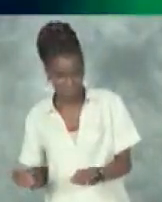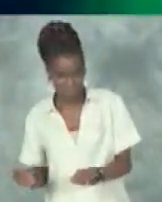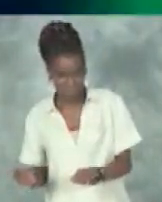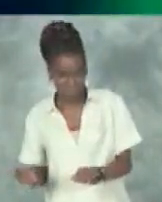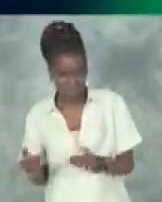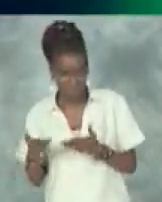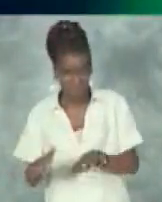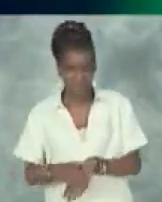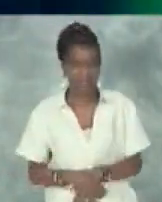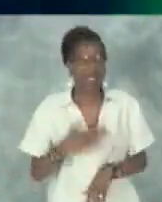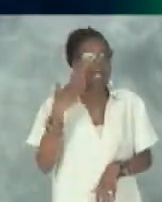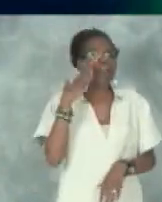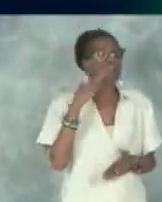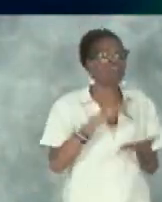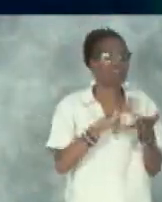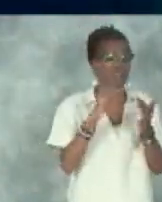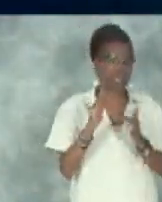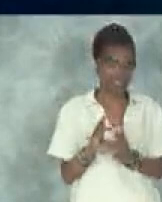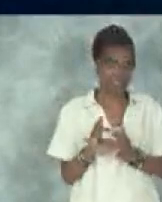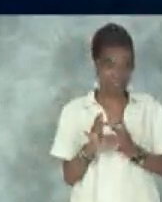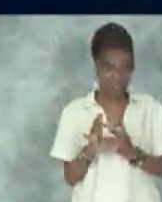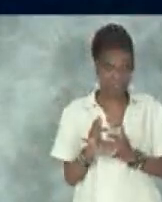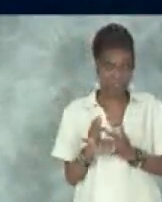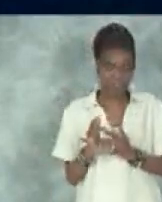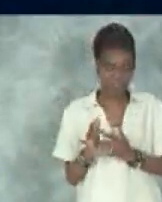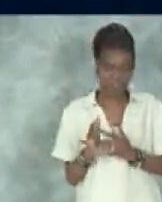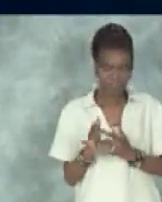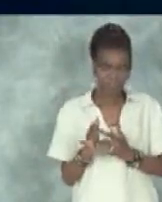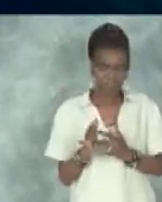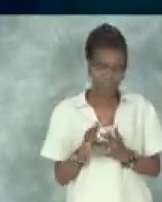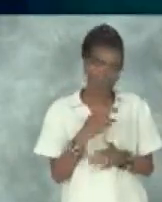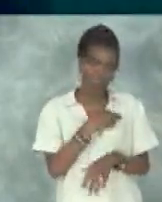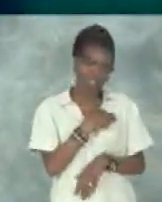know, that's why when we call religion